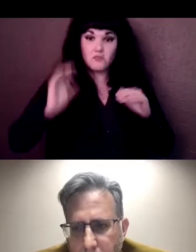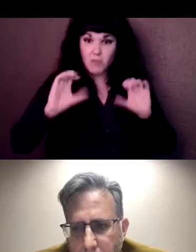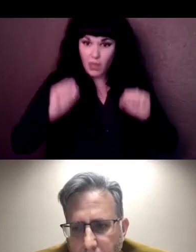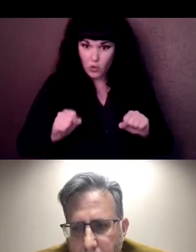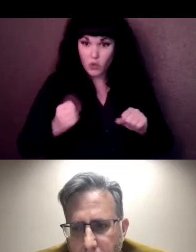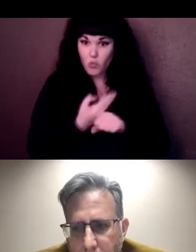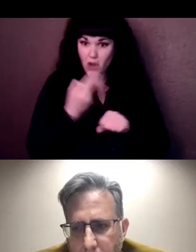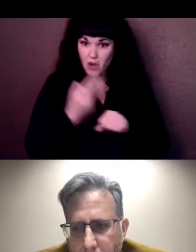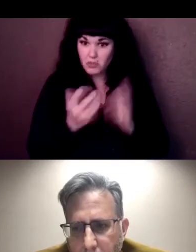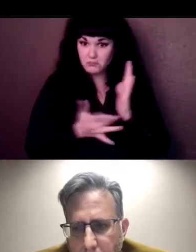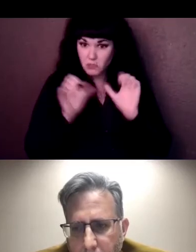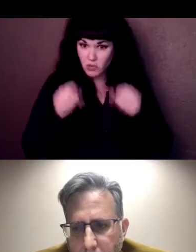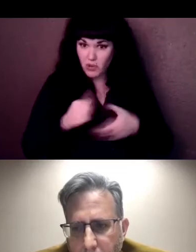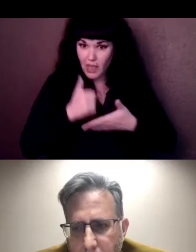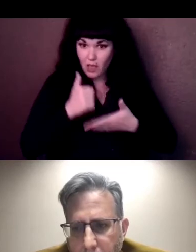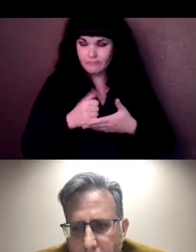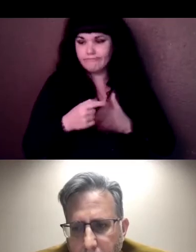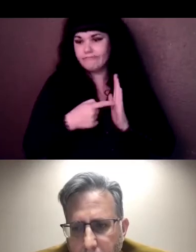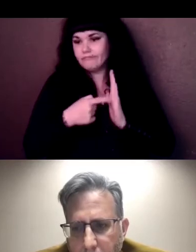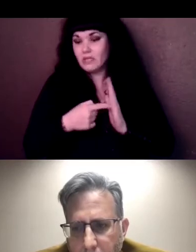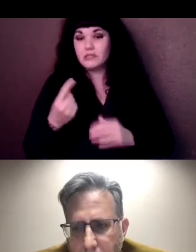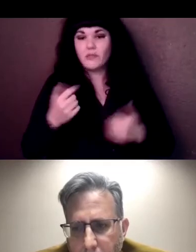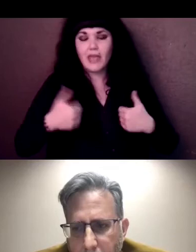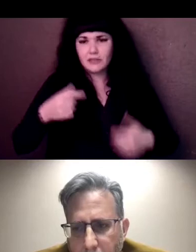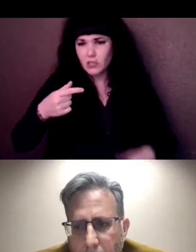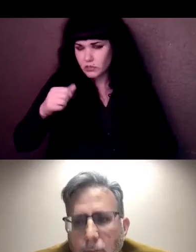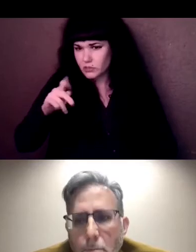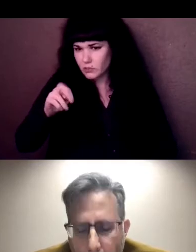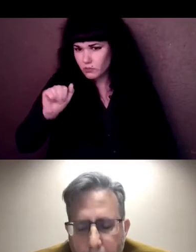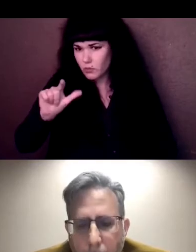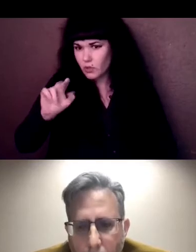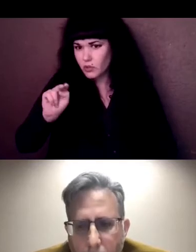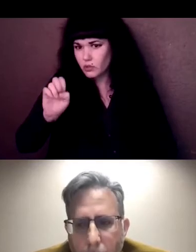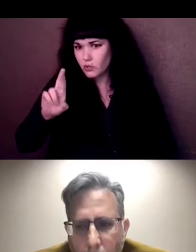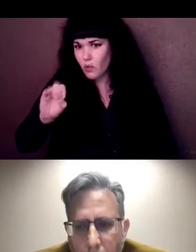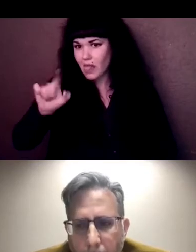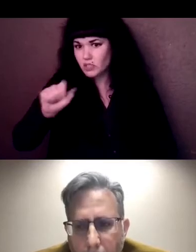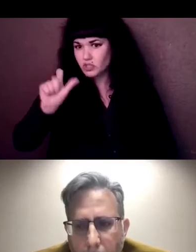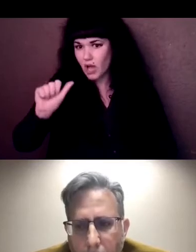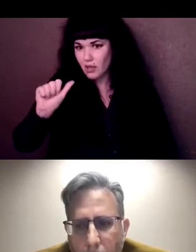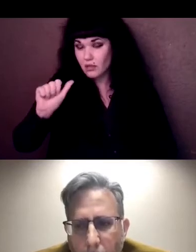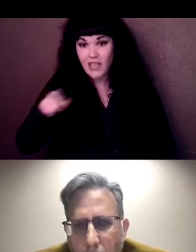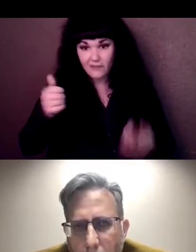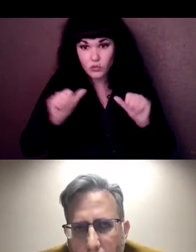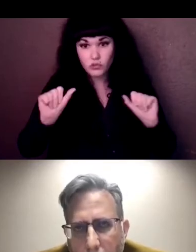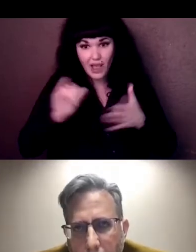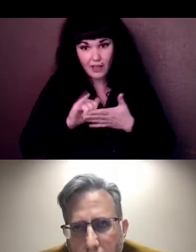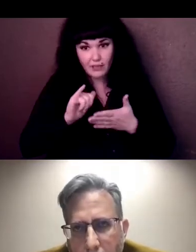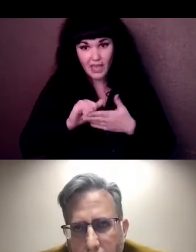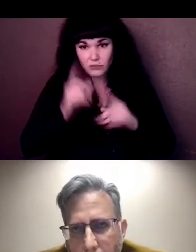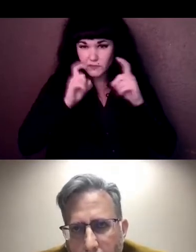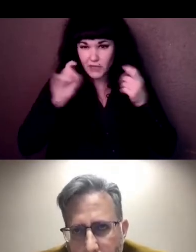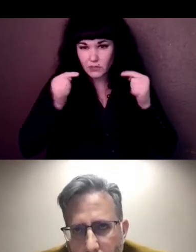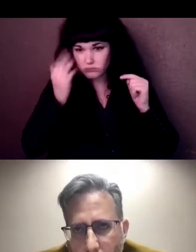who has trigeminal neuralgia. Has that been something that you guys have tried before?